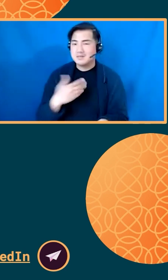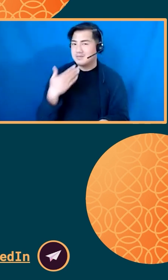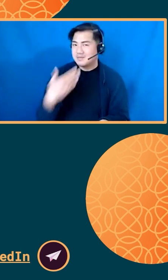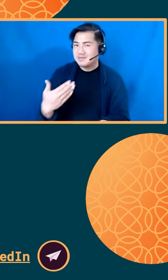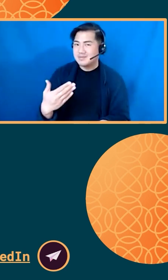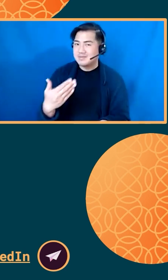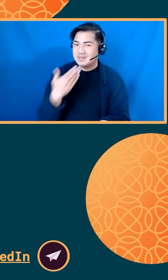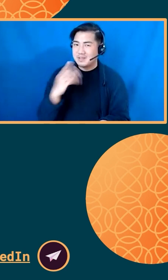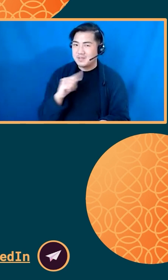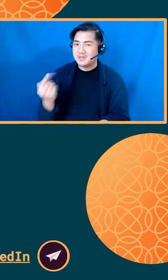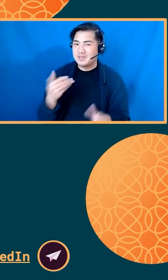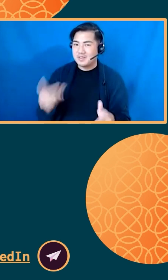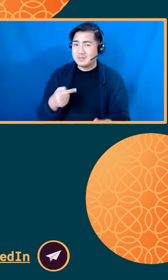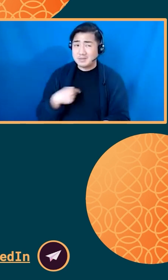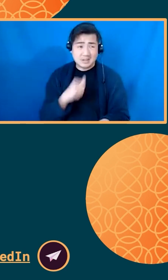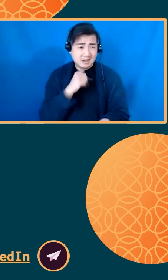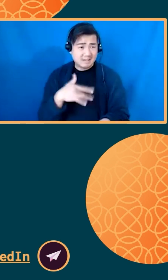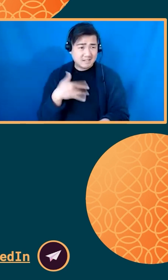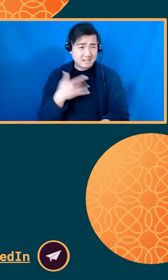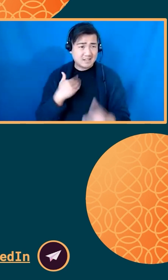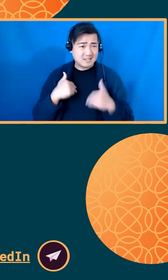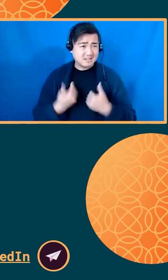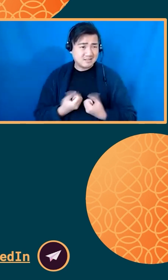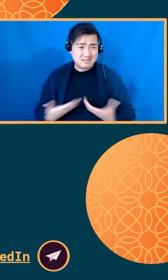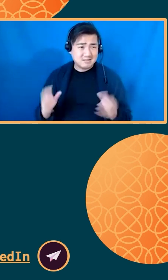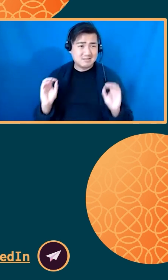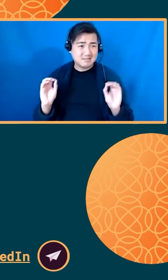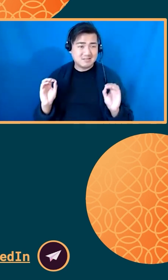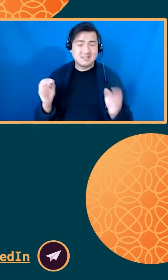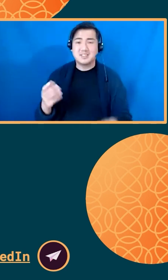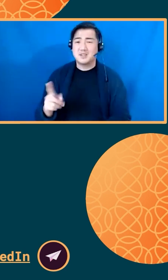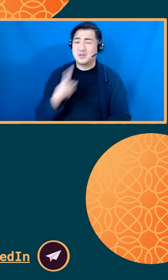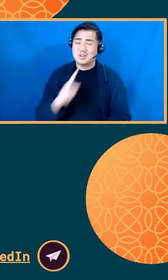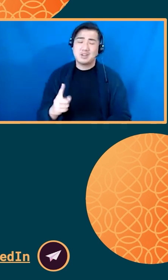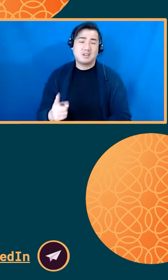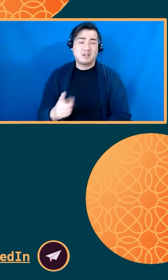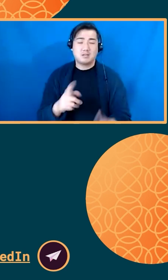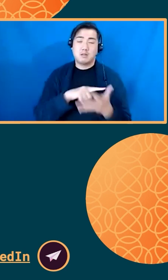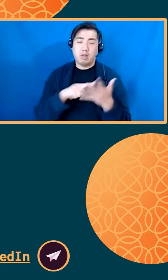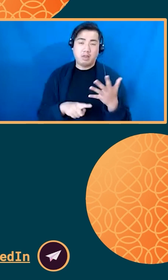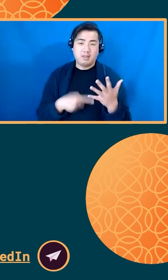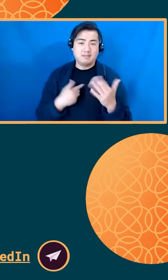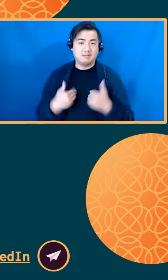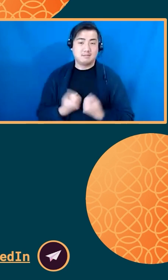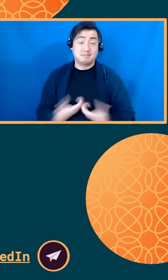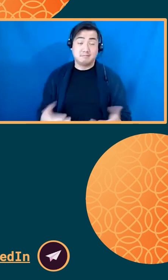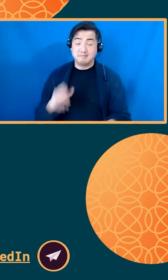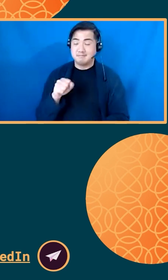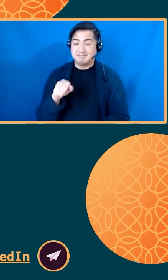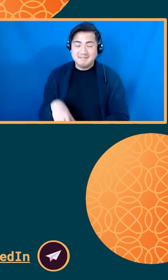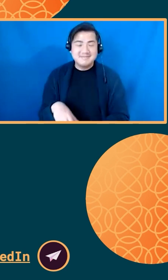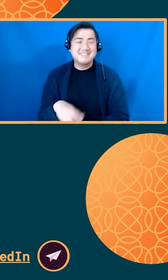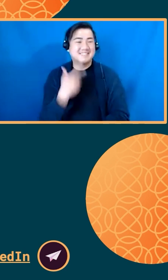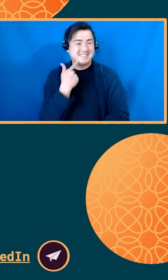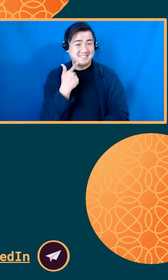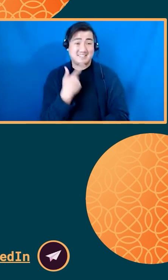having me. You're not tired at all doing all all the things? Tired, very tired. Yeah, we're in